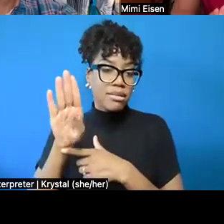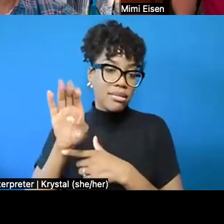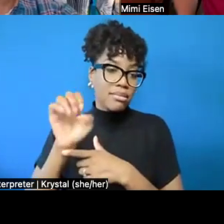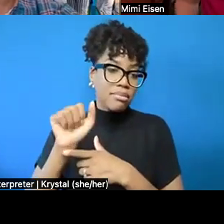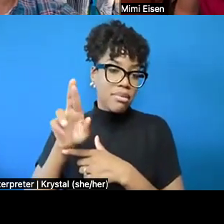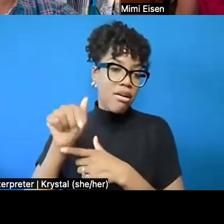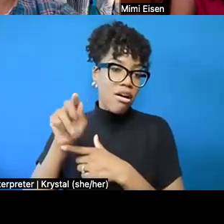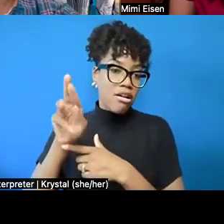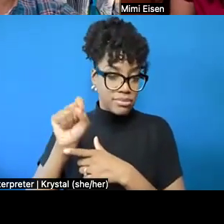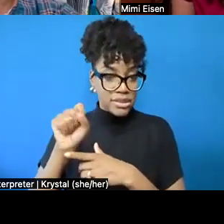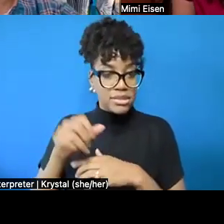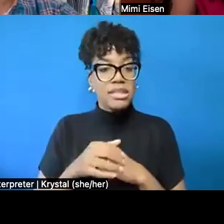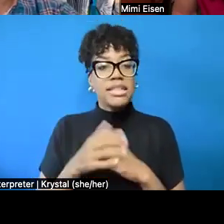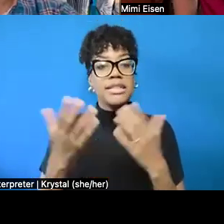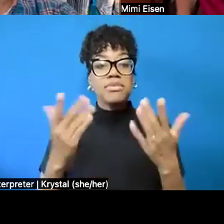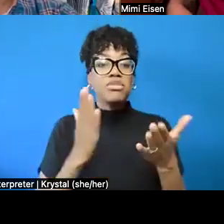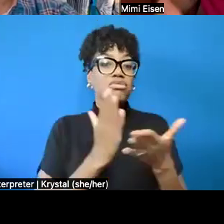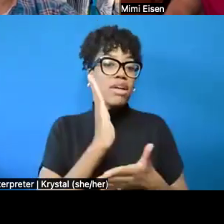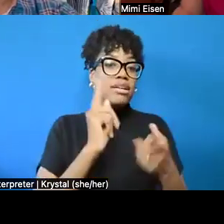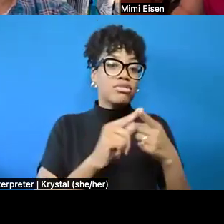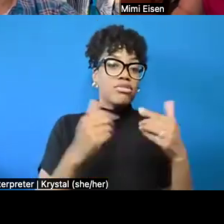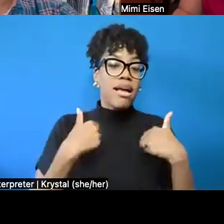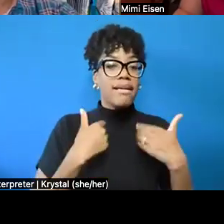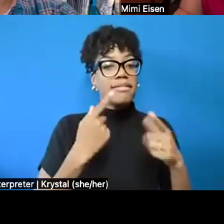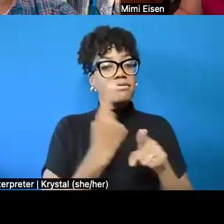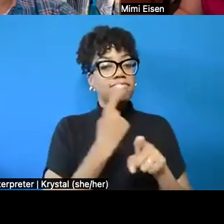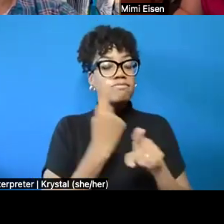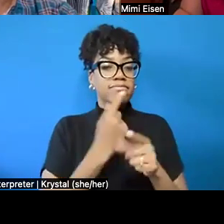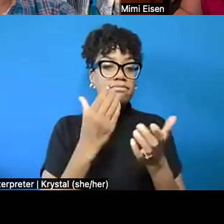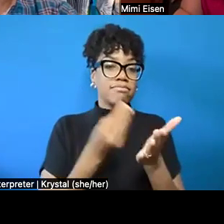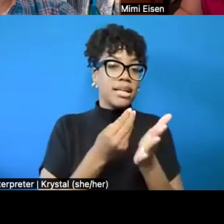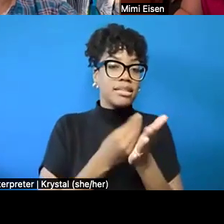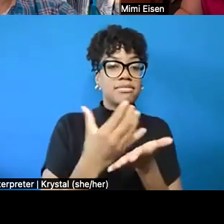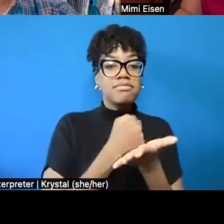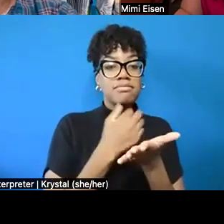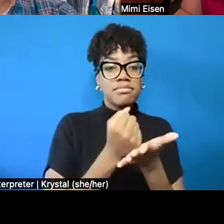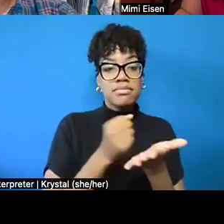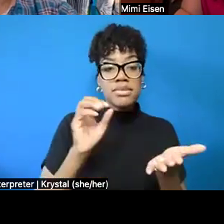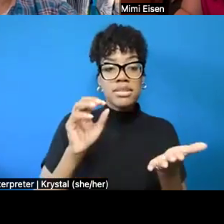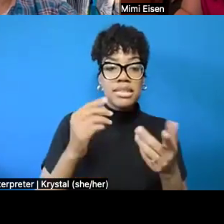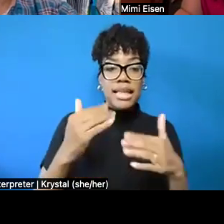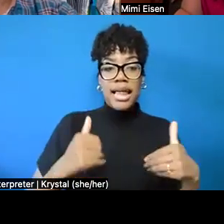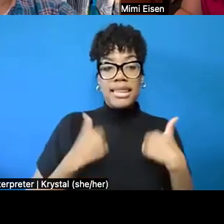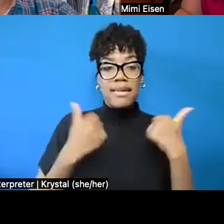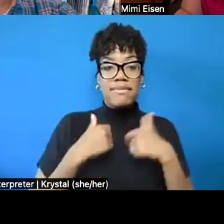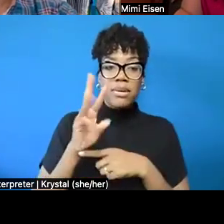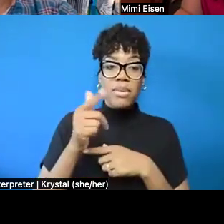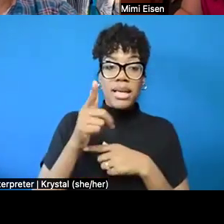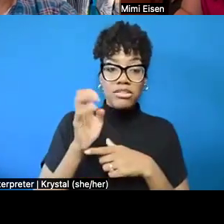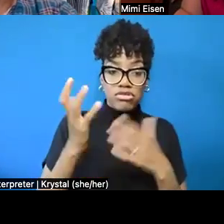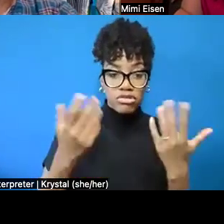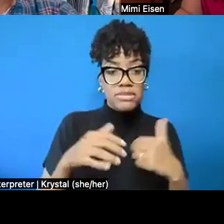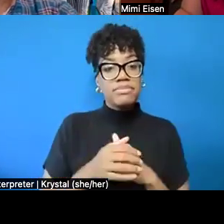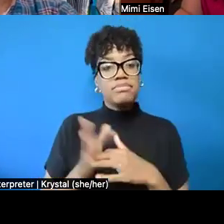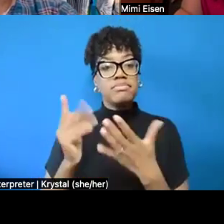have to guess which one of these rights are guaranteed by the Constitution and which are left out. And most